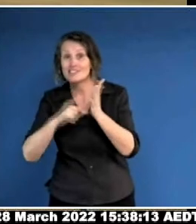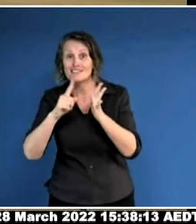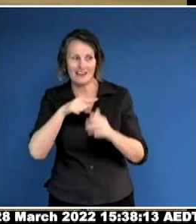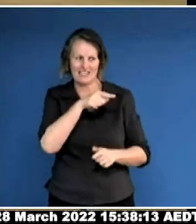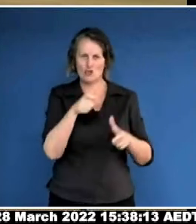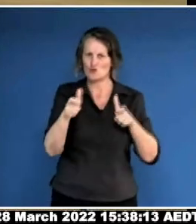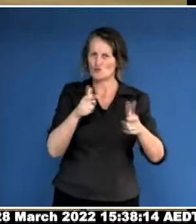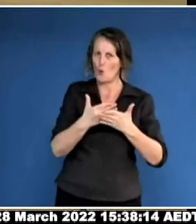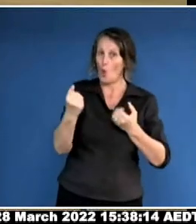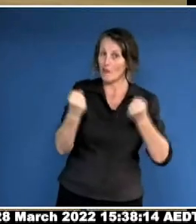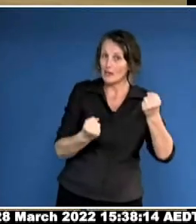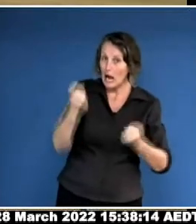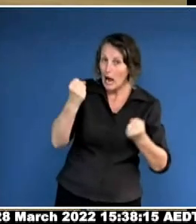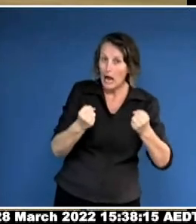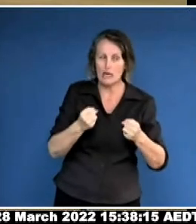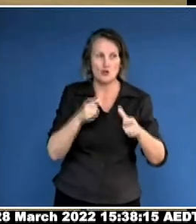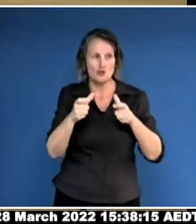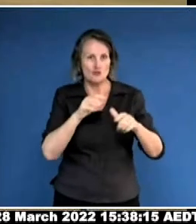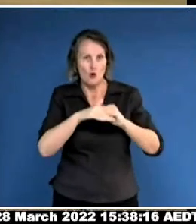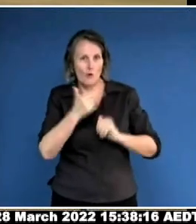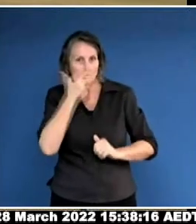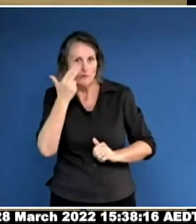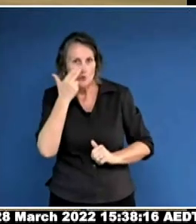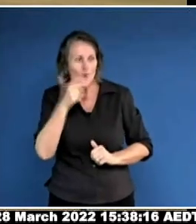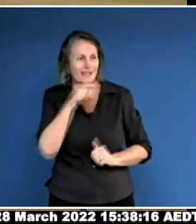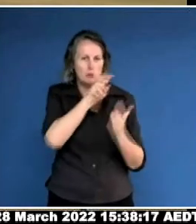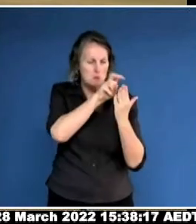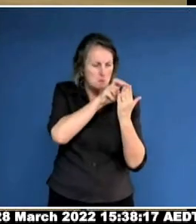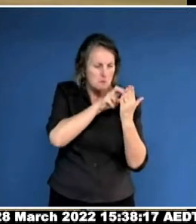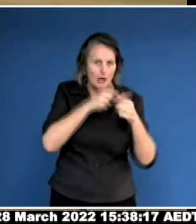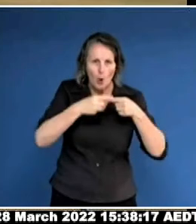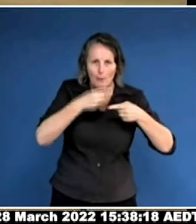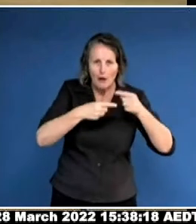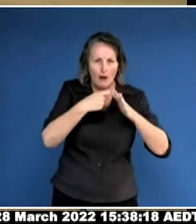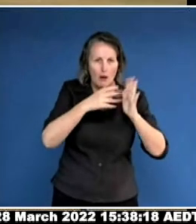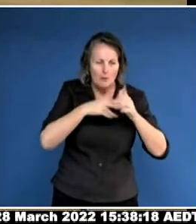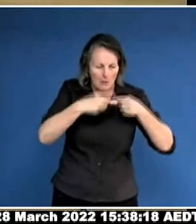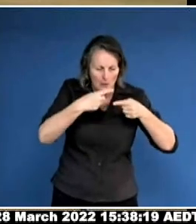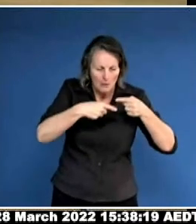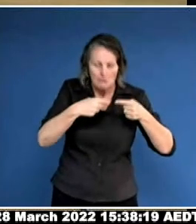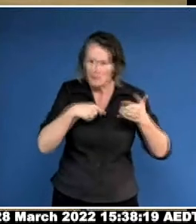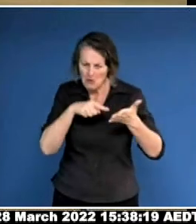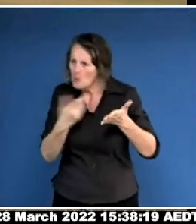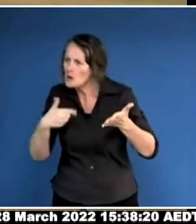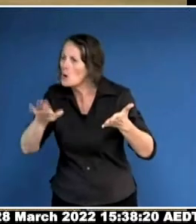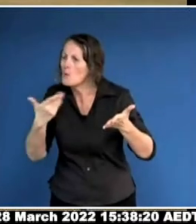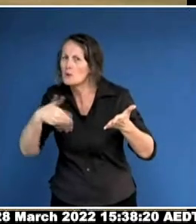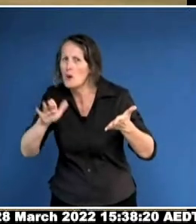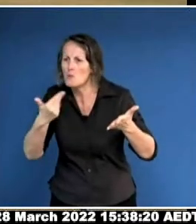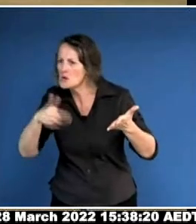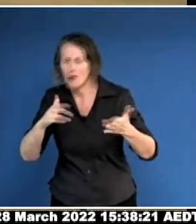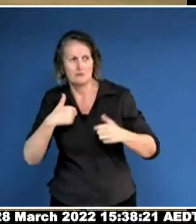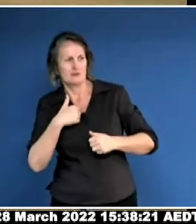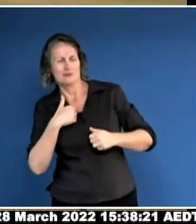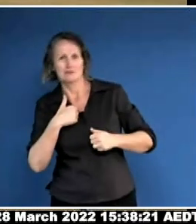fuel. He started keeping track of the kilometres and would accuse me of being with other people. The control